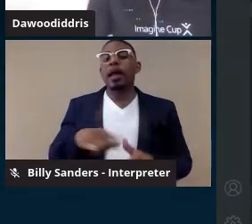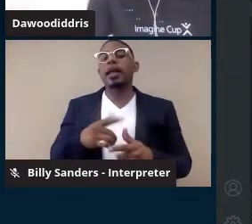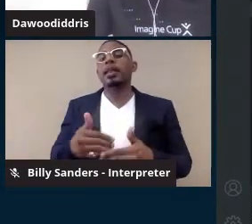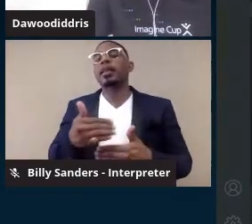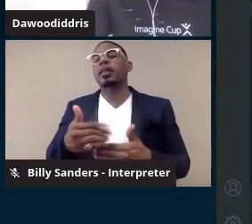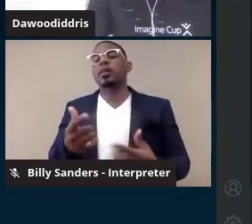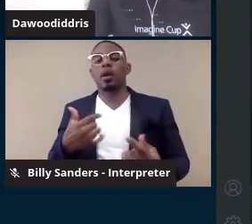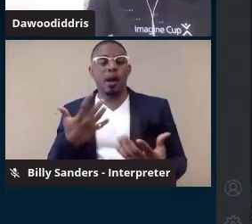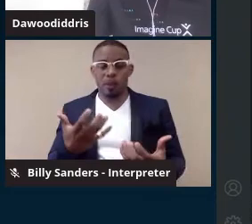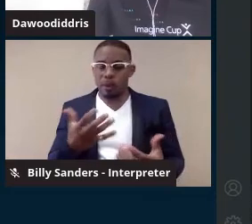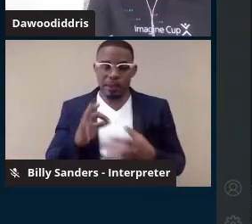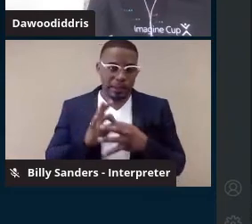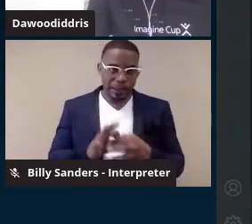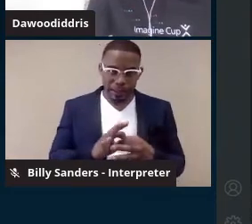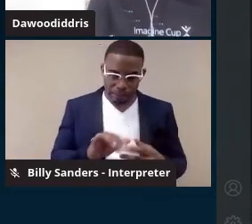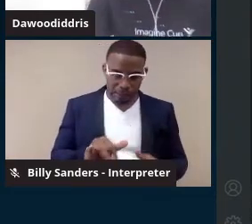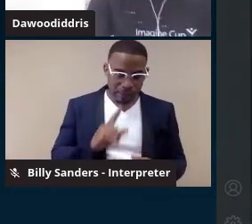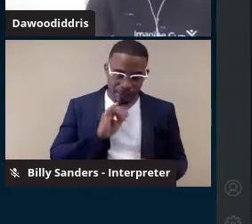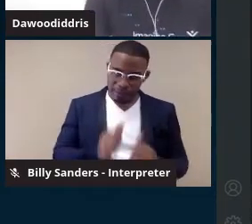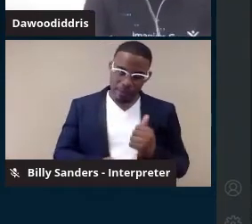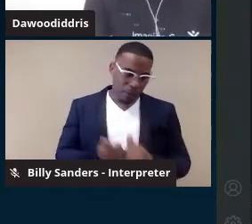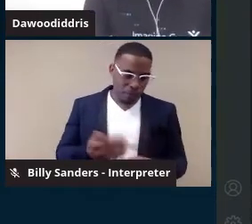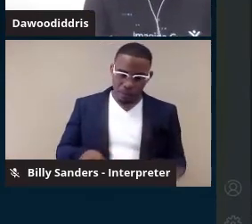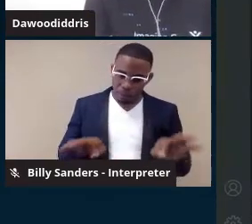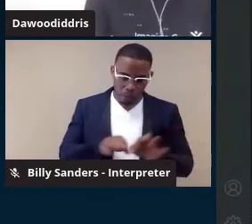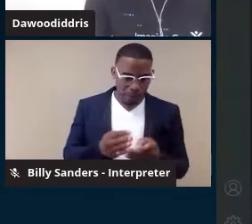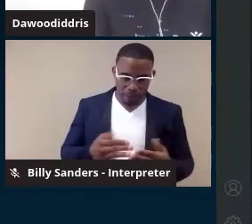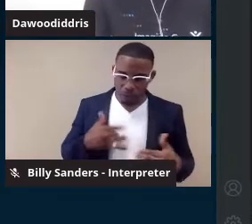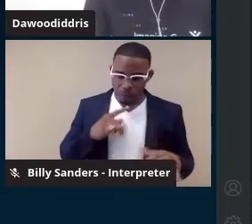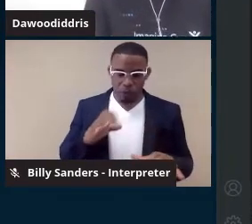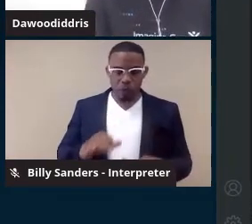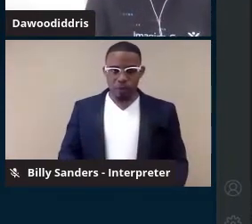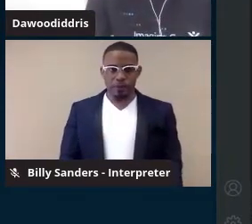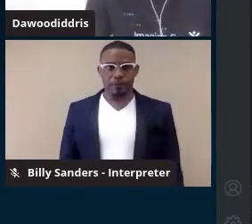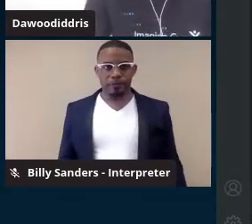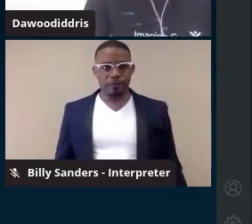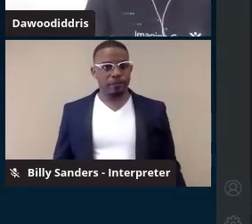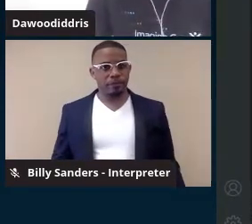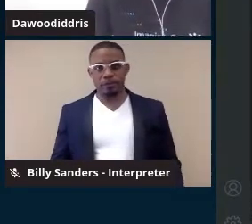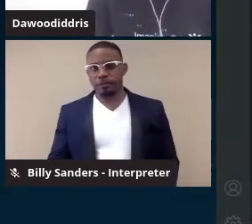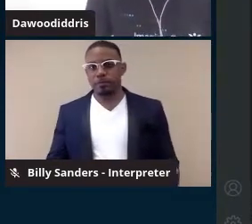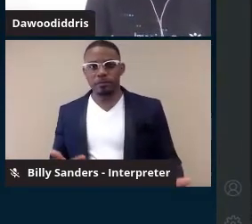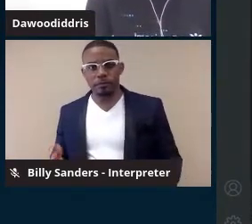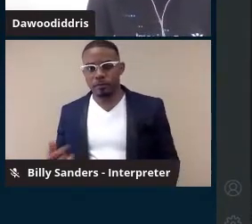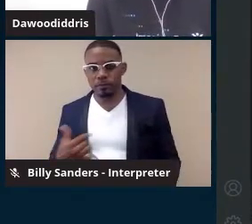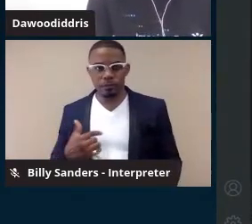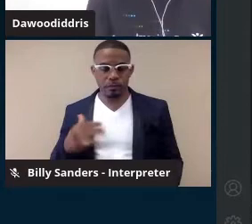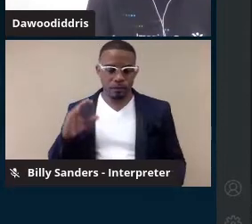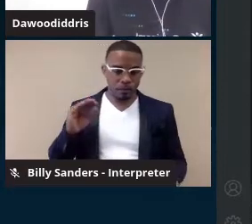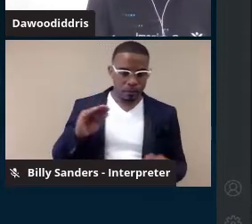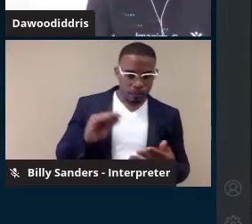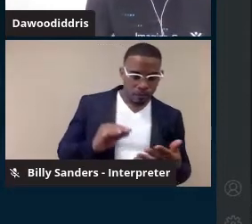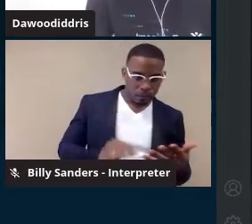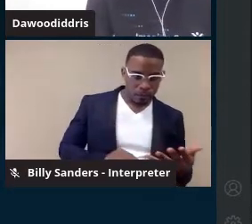that we just want to connect to the database. That's the most important thing we are doing in this particular episode. So I'll pull in